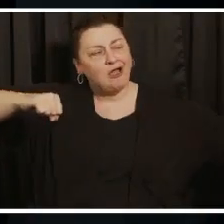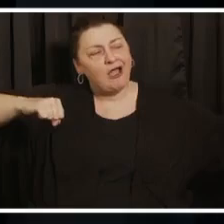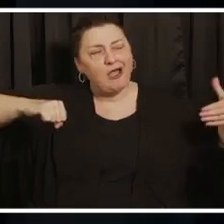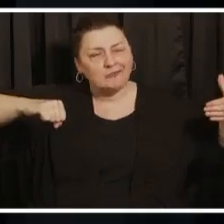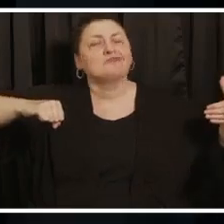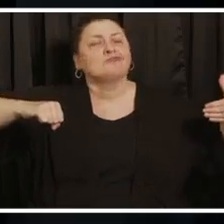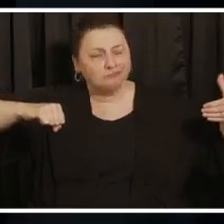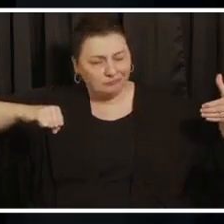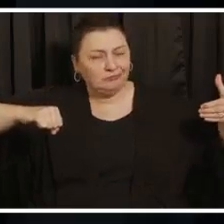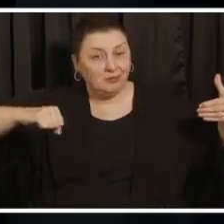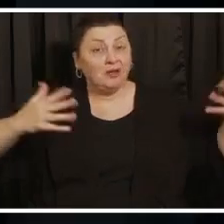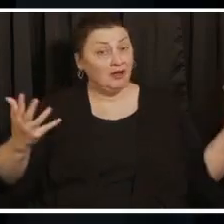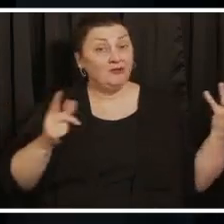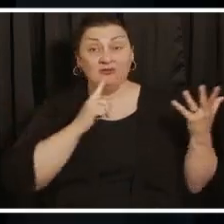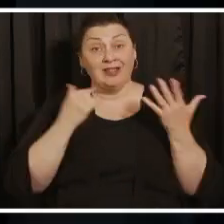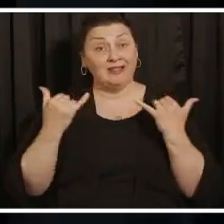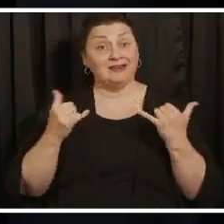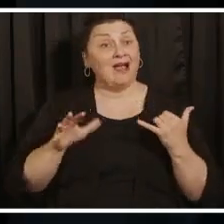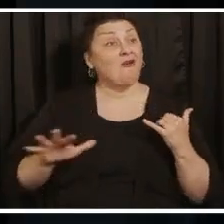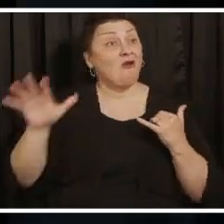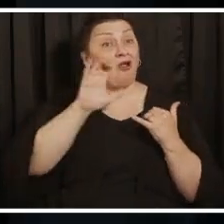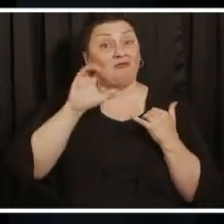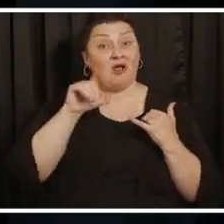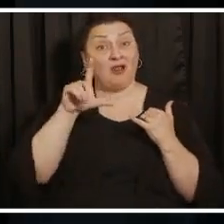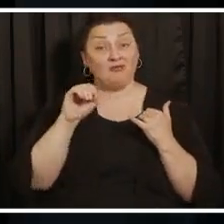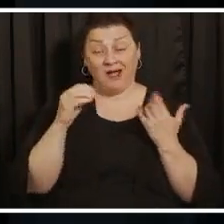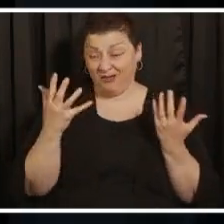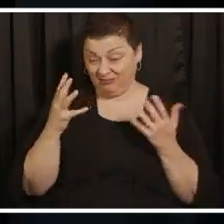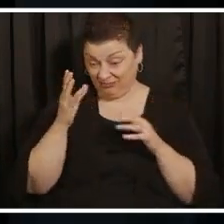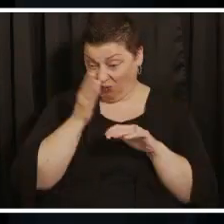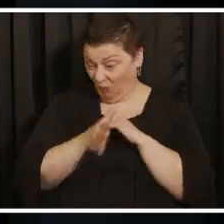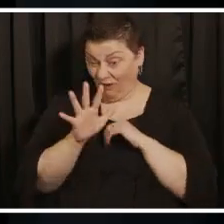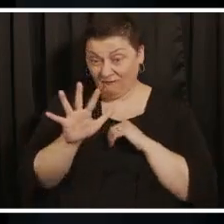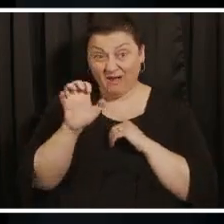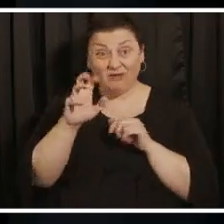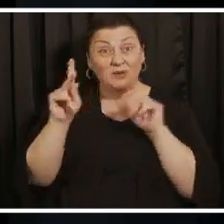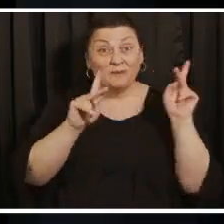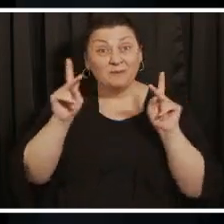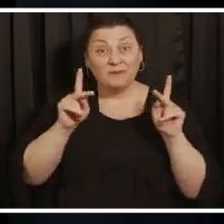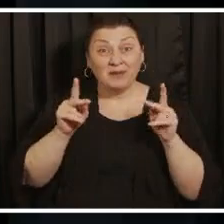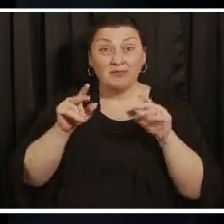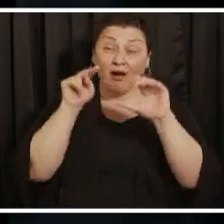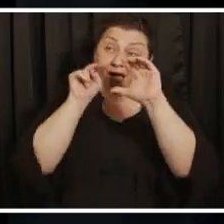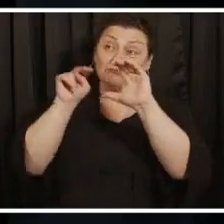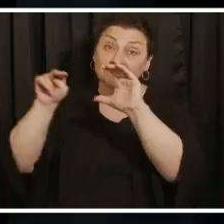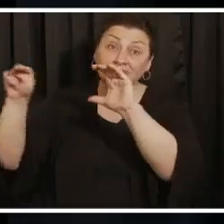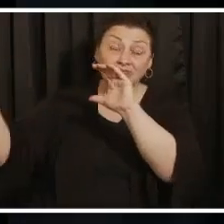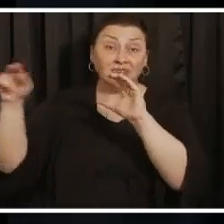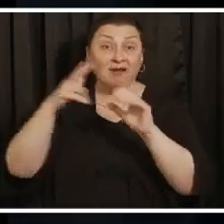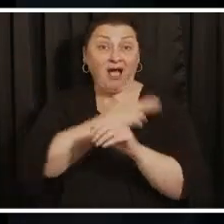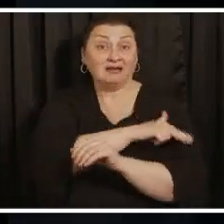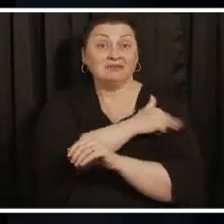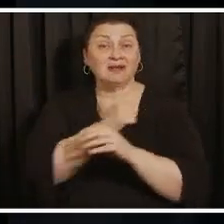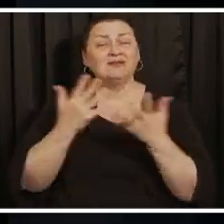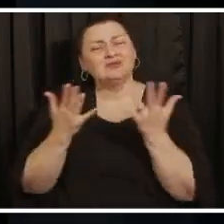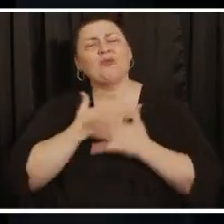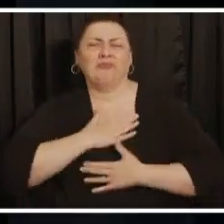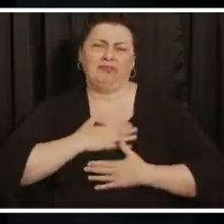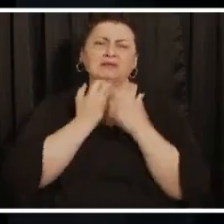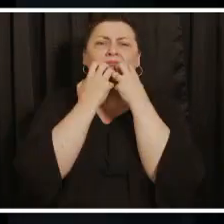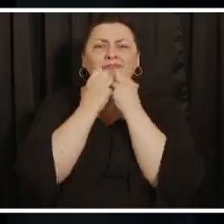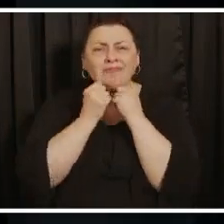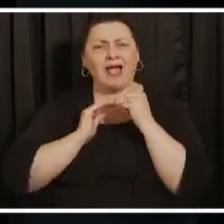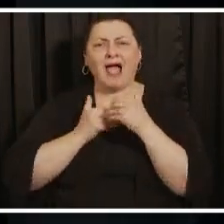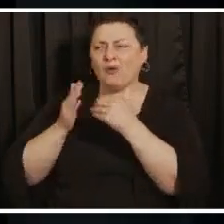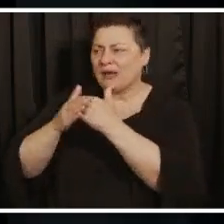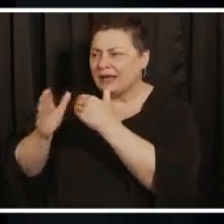504 people in the hospital in Colorado. Many of them will recover, some of them won't. So let's care for our neighbors. With every